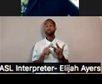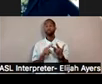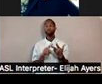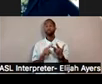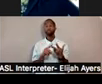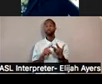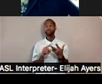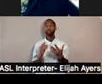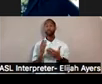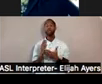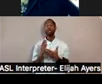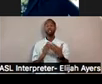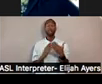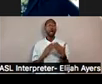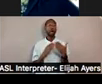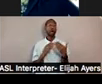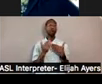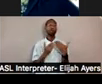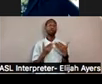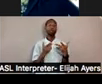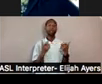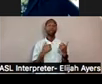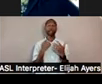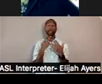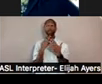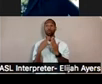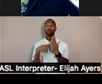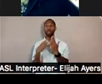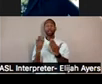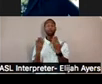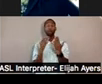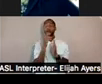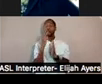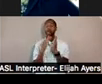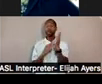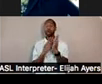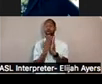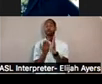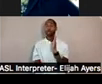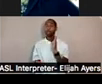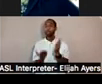Some of them are moving faster than I can read out loud, so I probably won't read all of them.